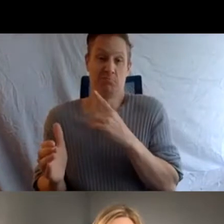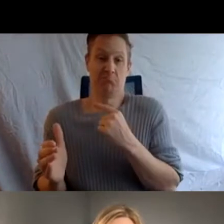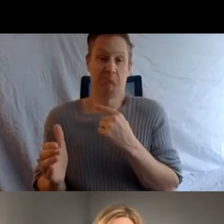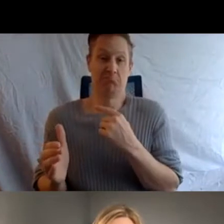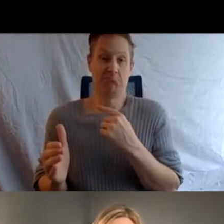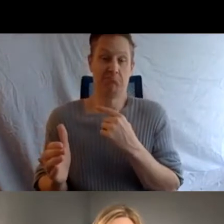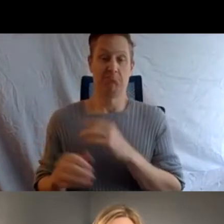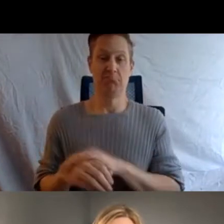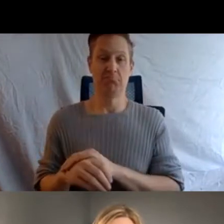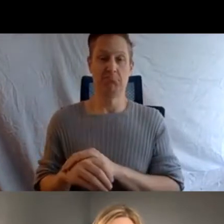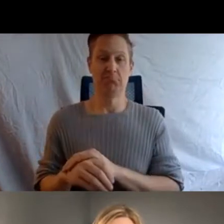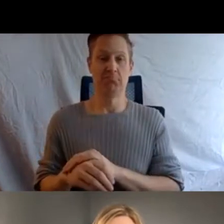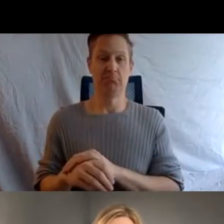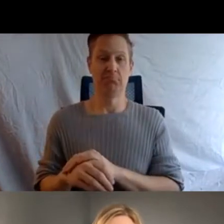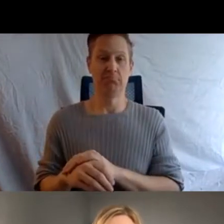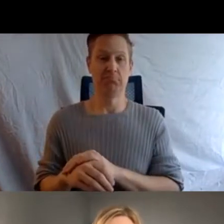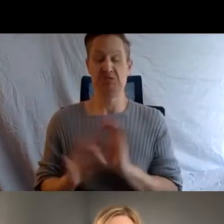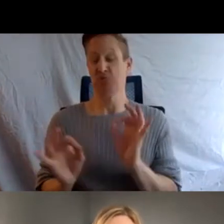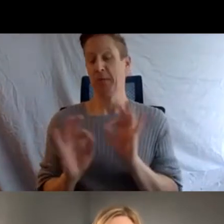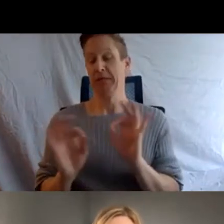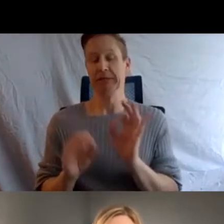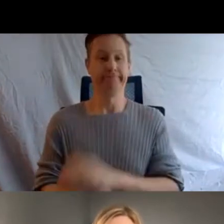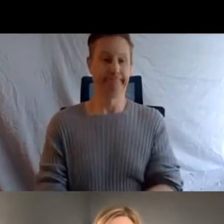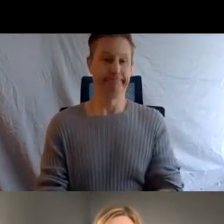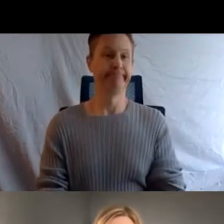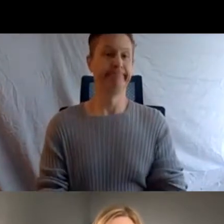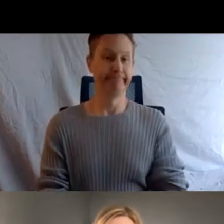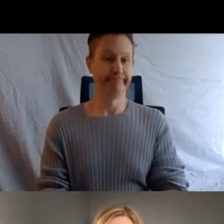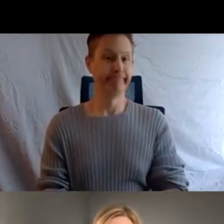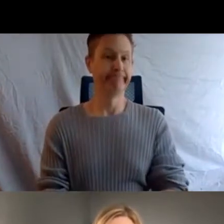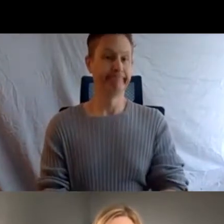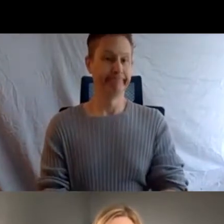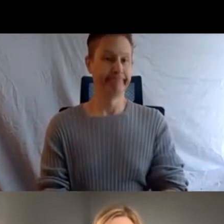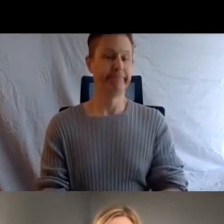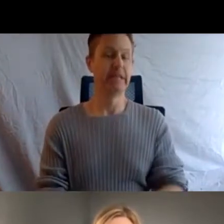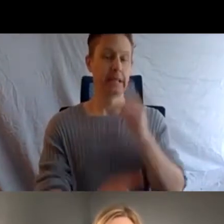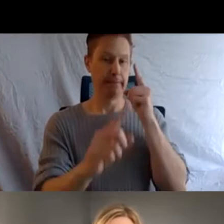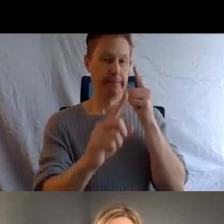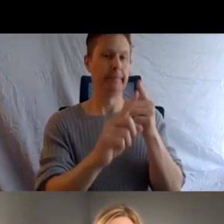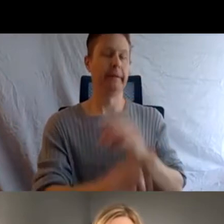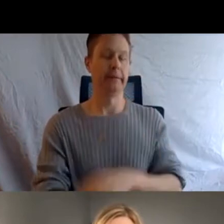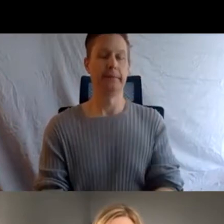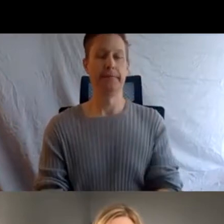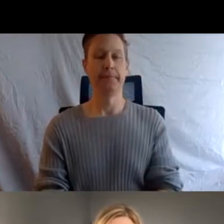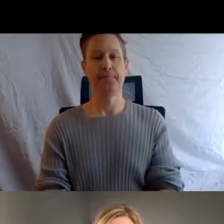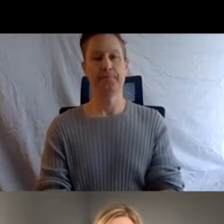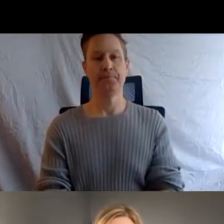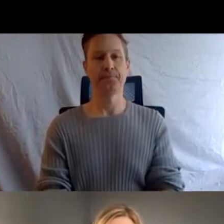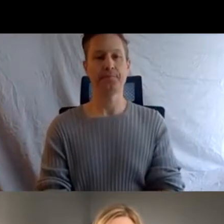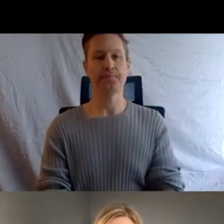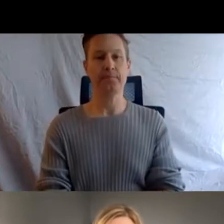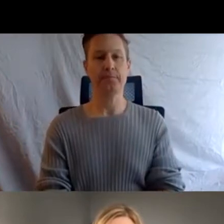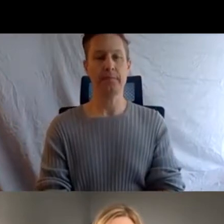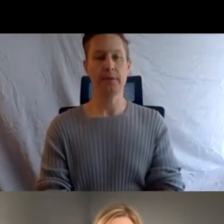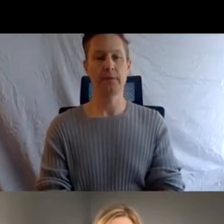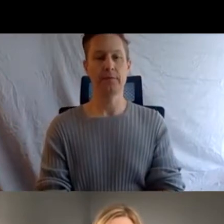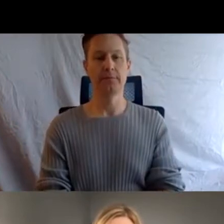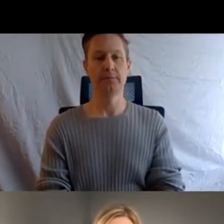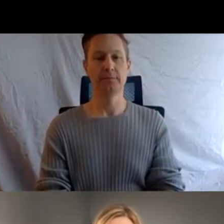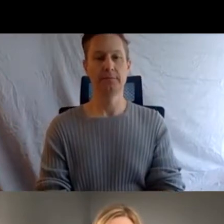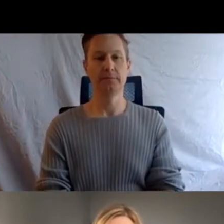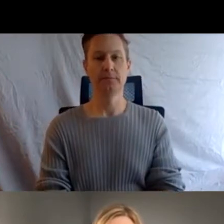him as such. I think that was the main goal. Yeah, I love that. That's fun so show.